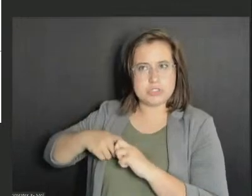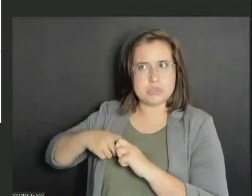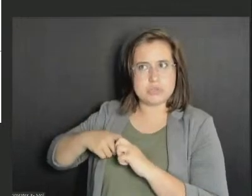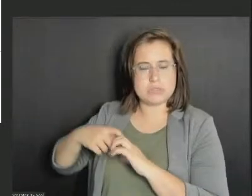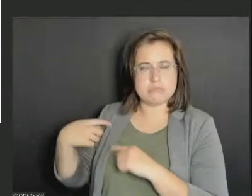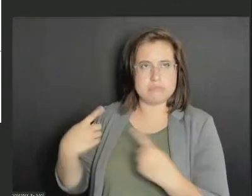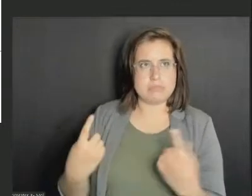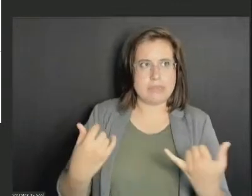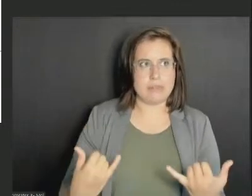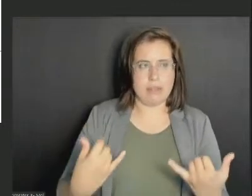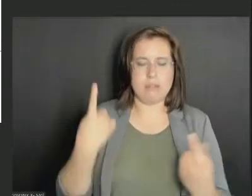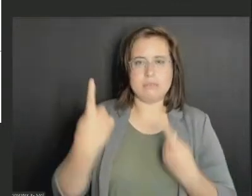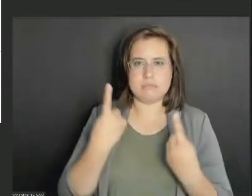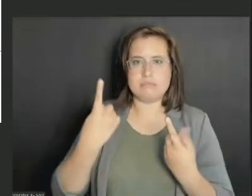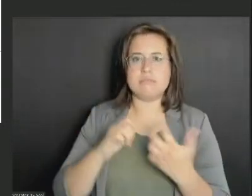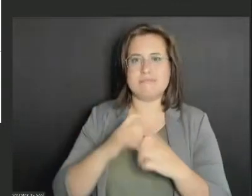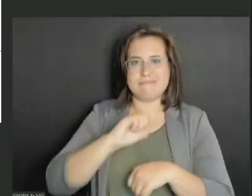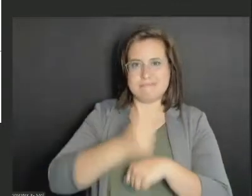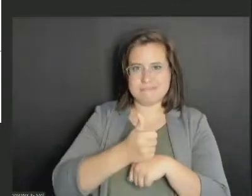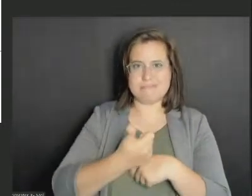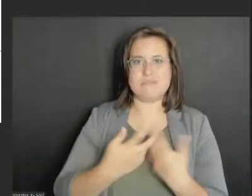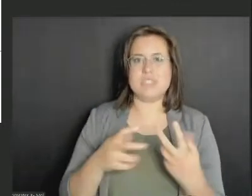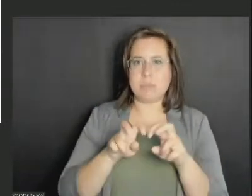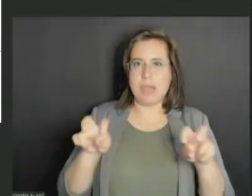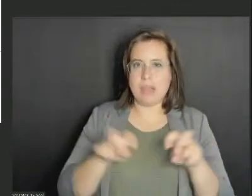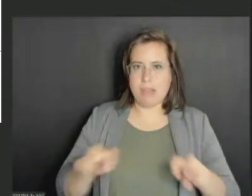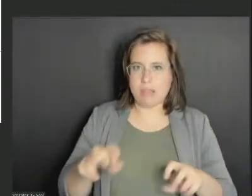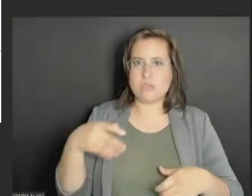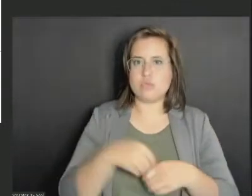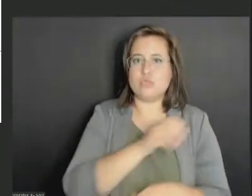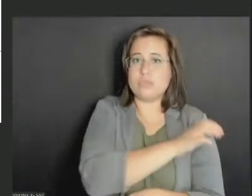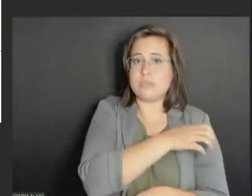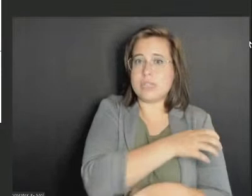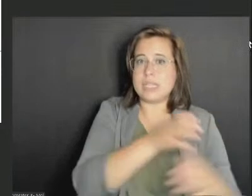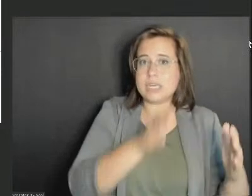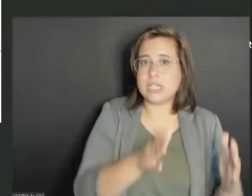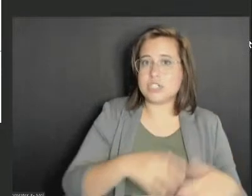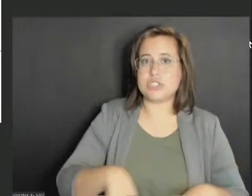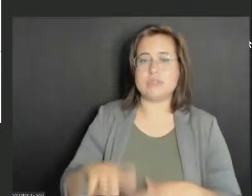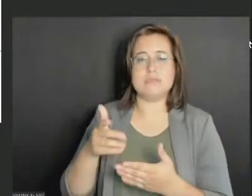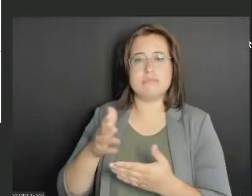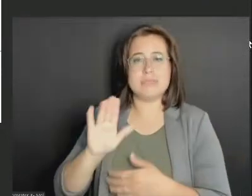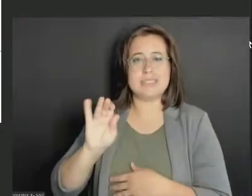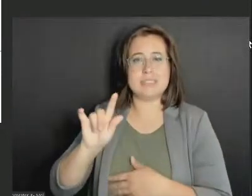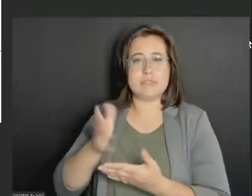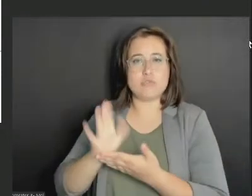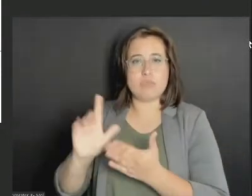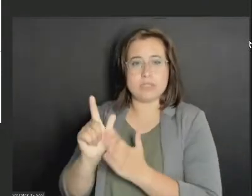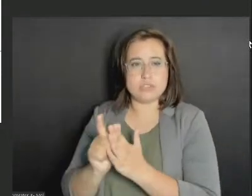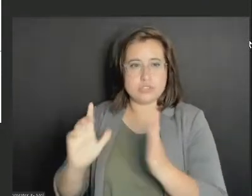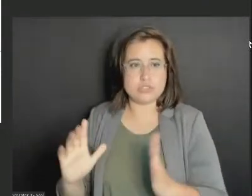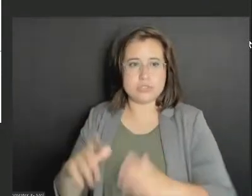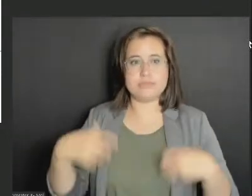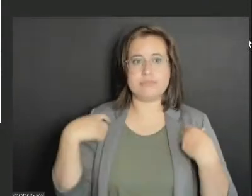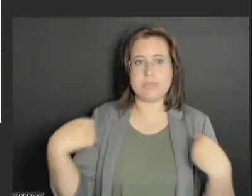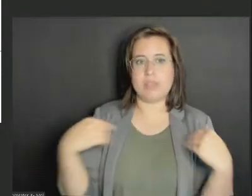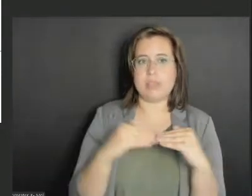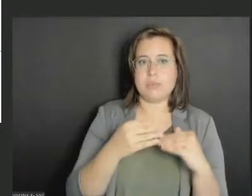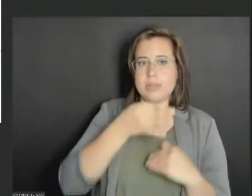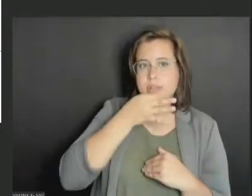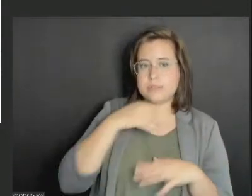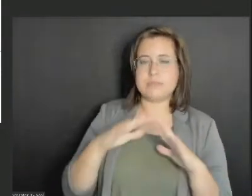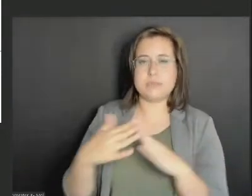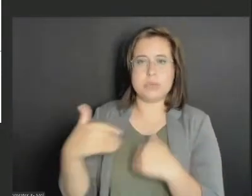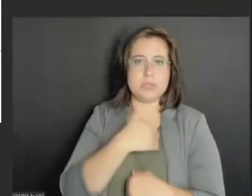a multidisciplinary panel, including clinicians, civil rights attorneys, ethicists, health equity experts, and community